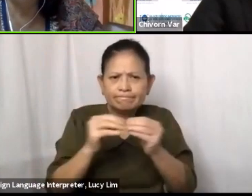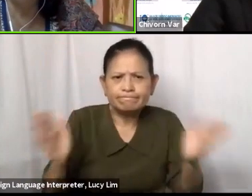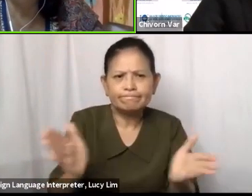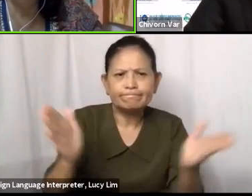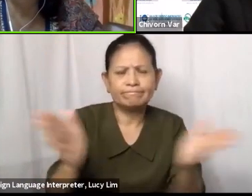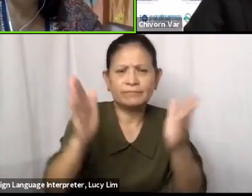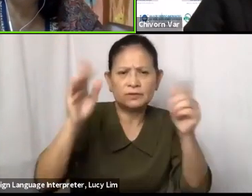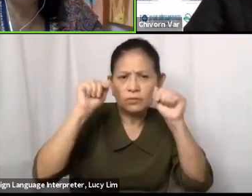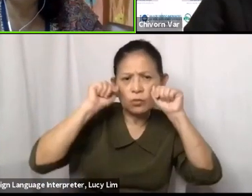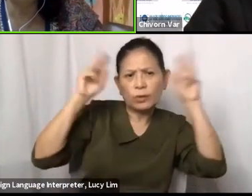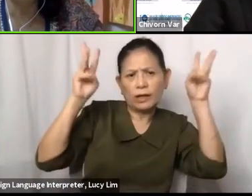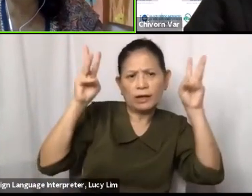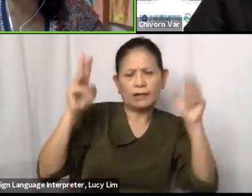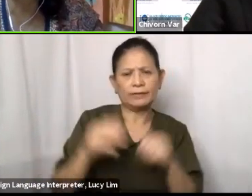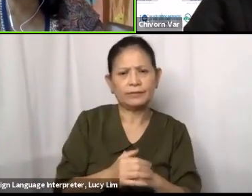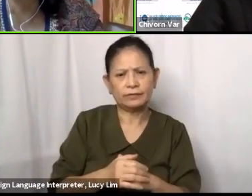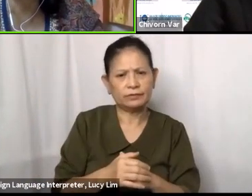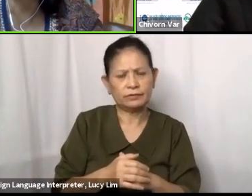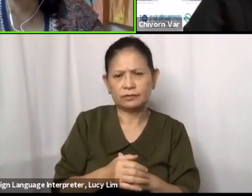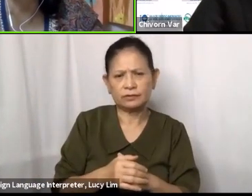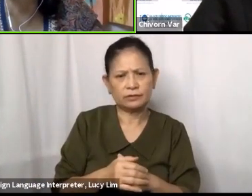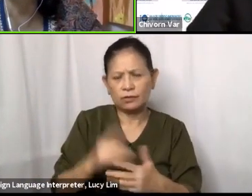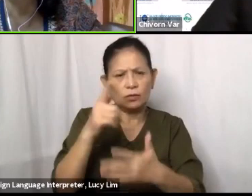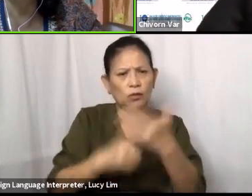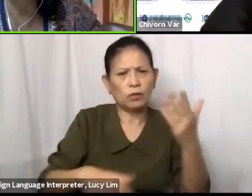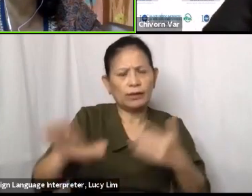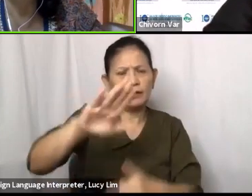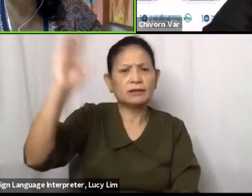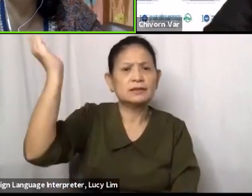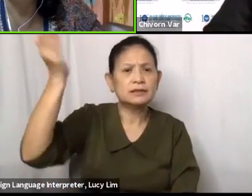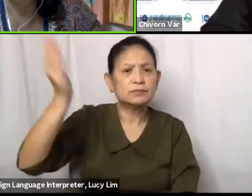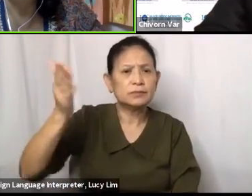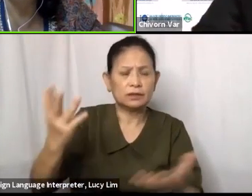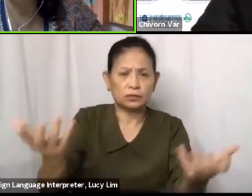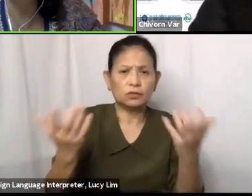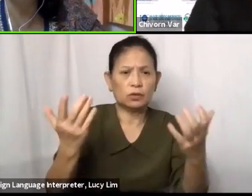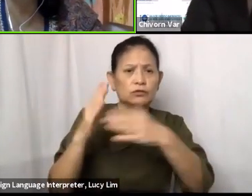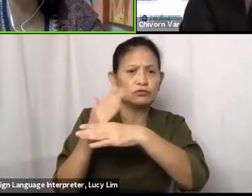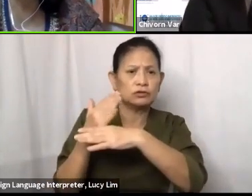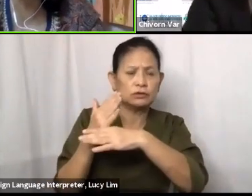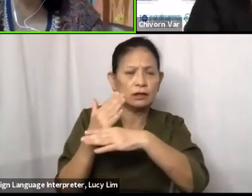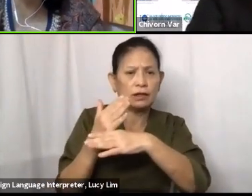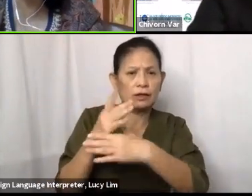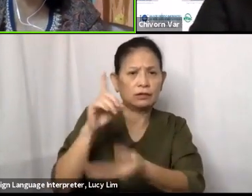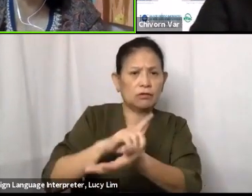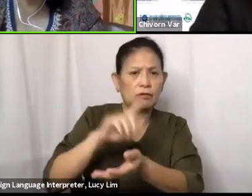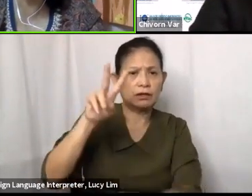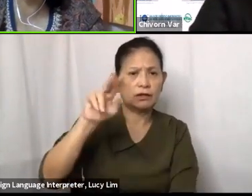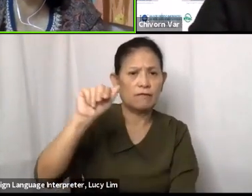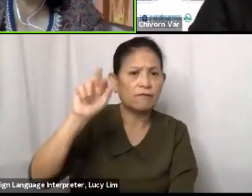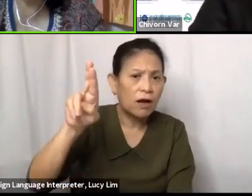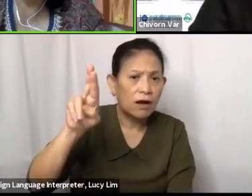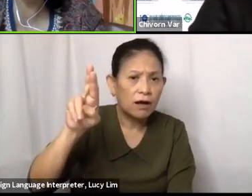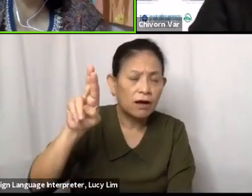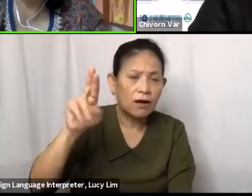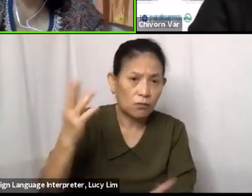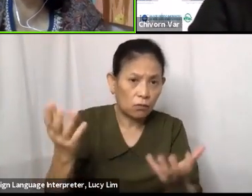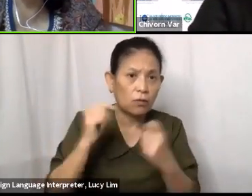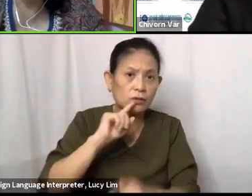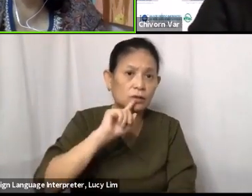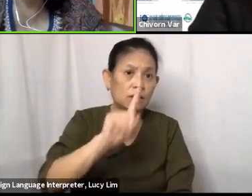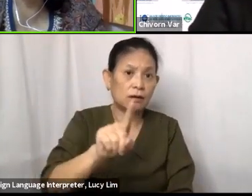So what do our speakers have to say there? Dr. Barr, would you like to comment?